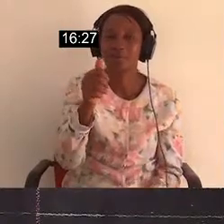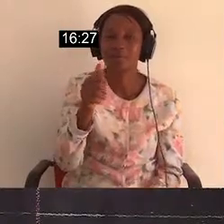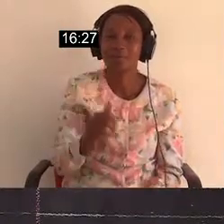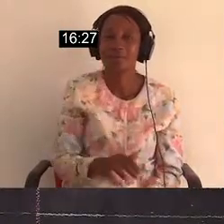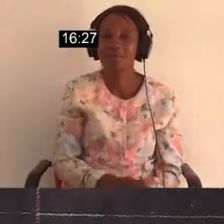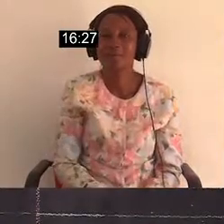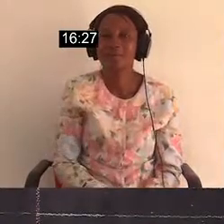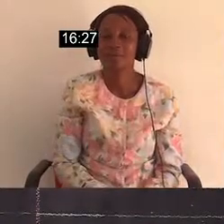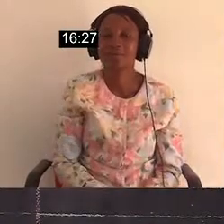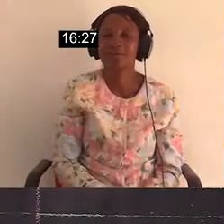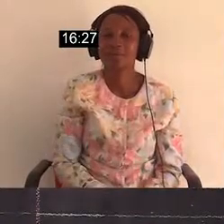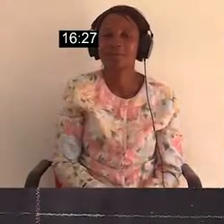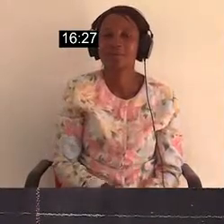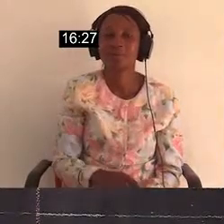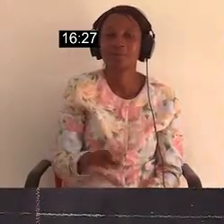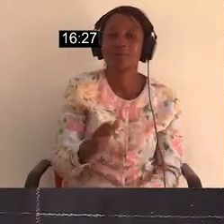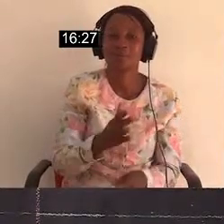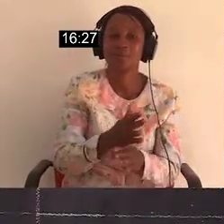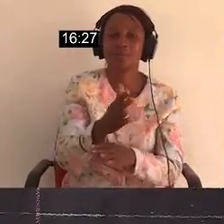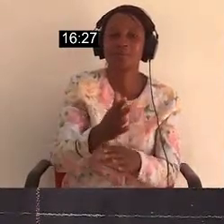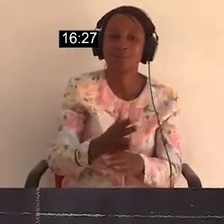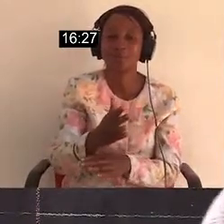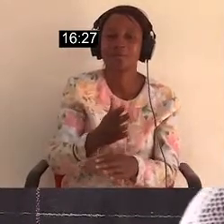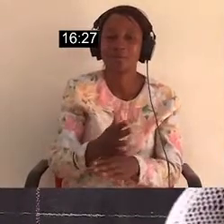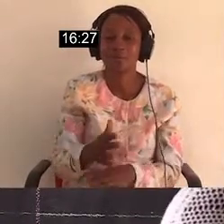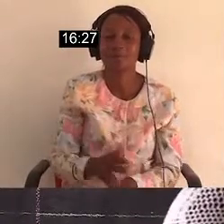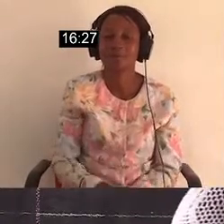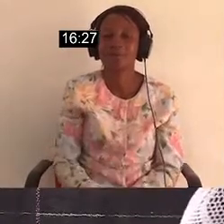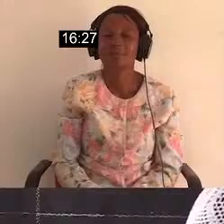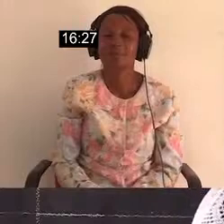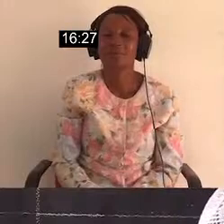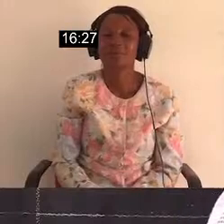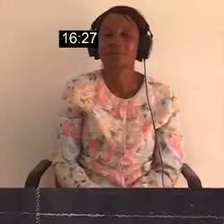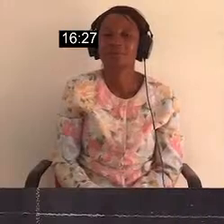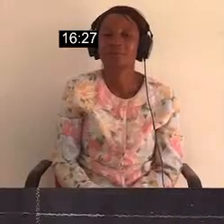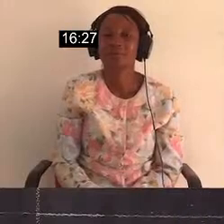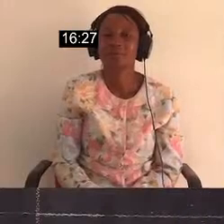Very good. We move on.